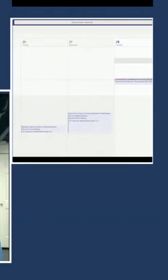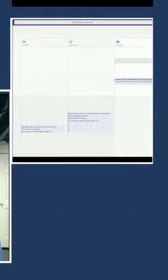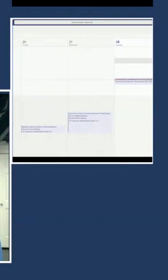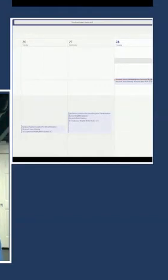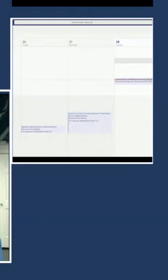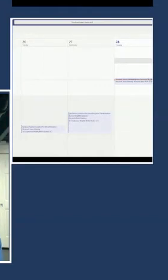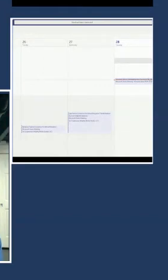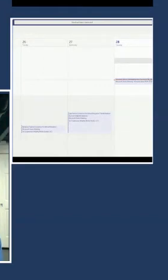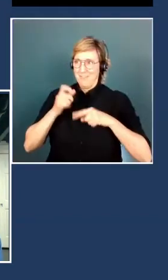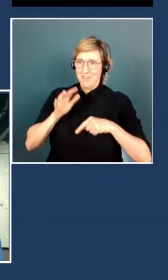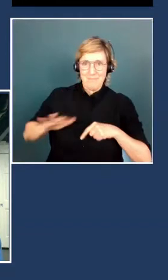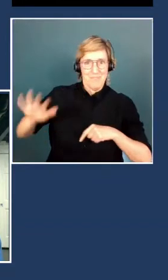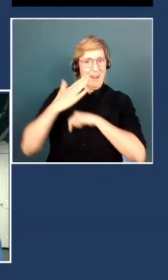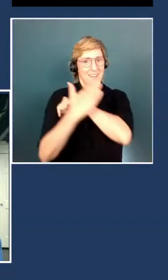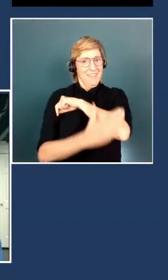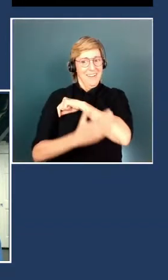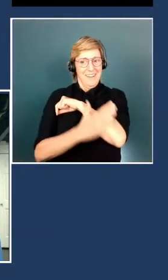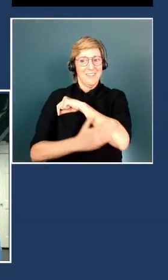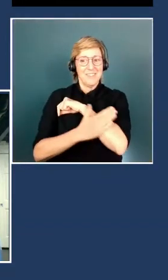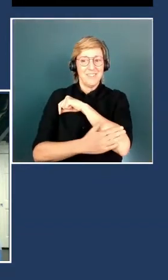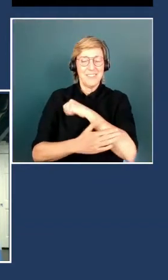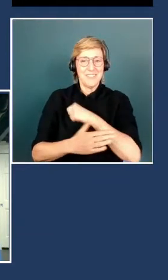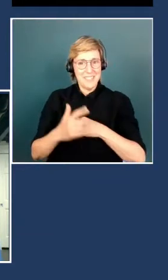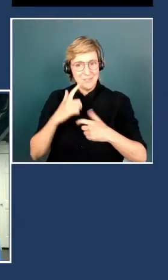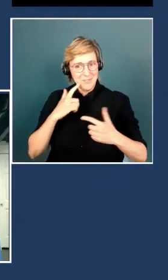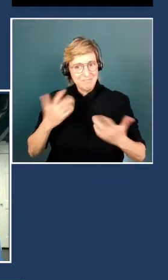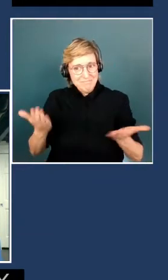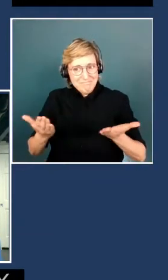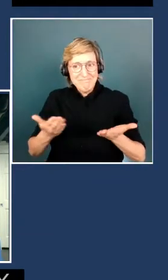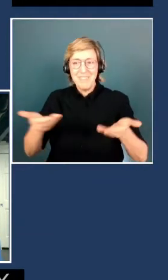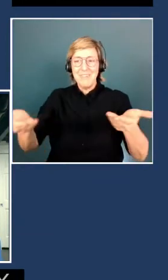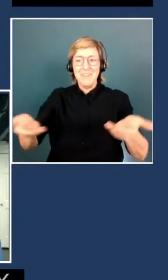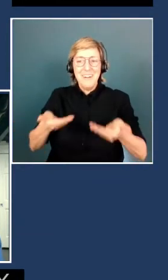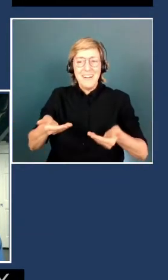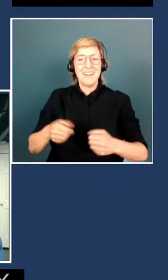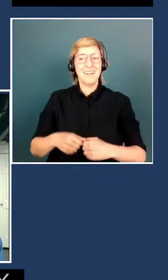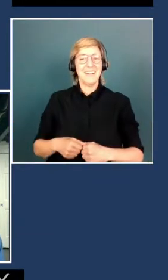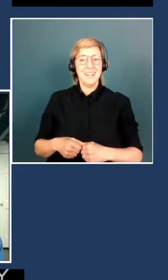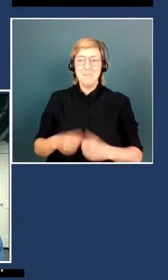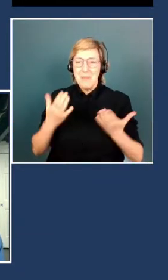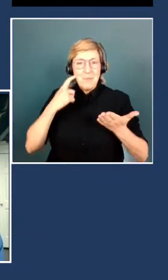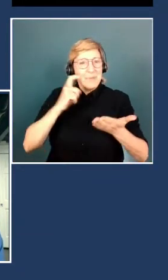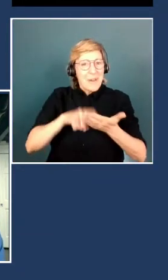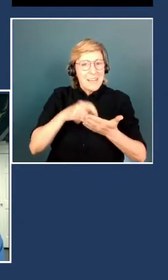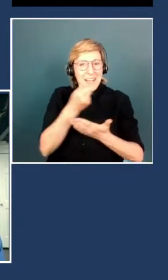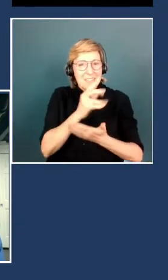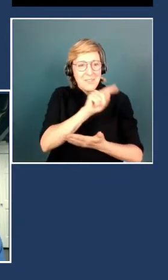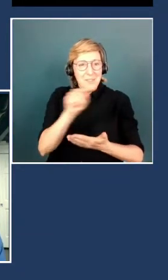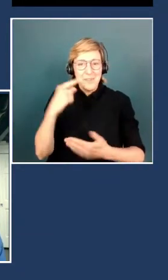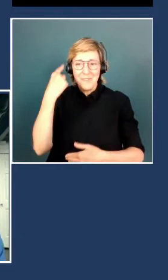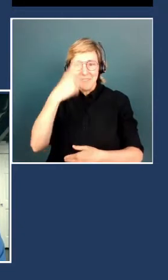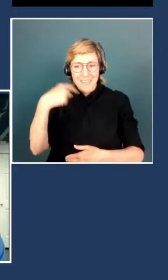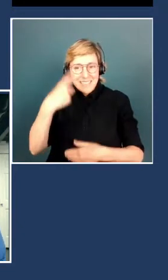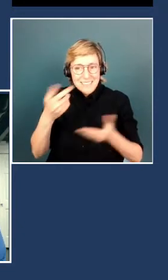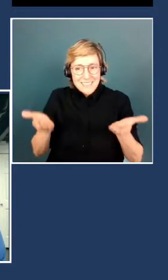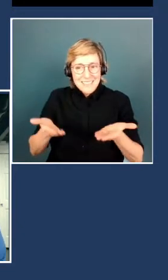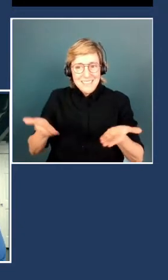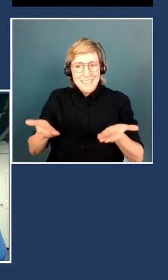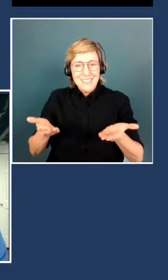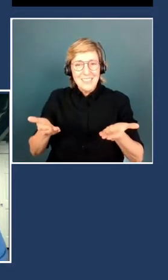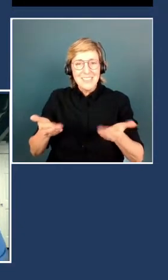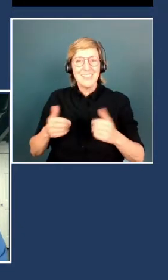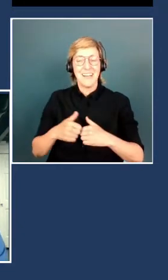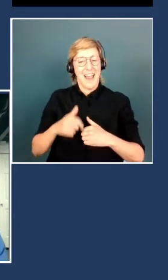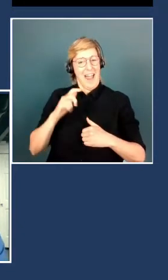just appreciate that you are here. You may recognize a few of the faces, so I will be